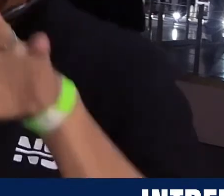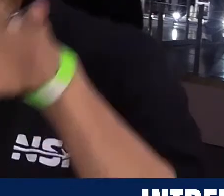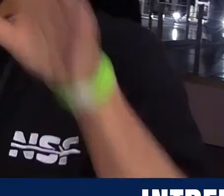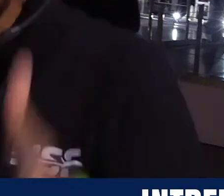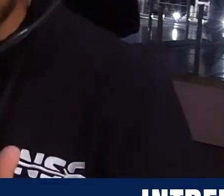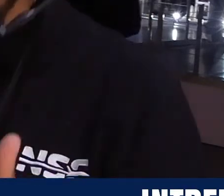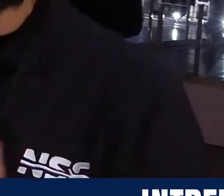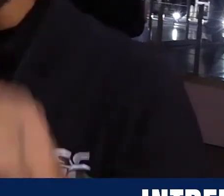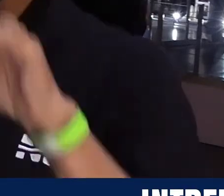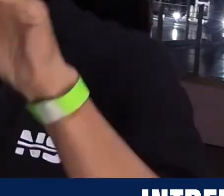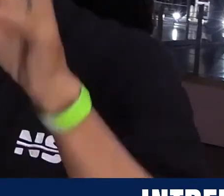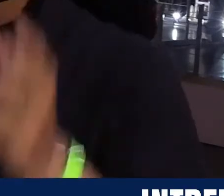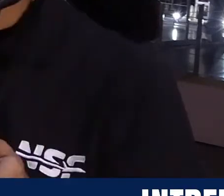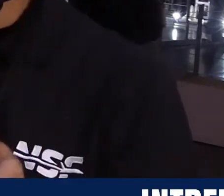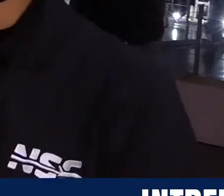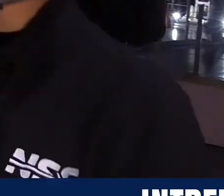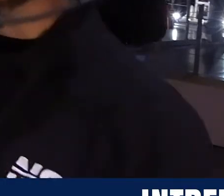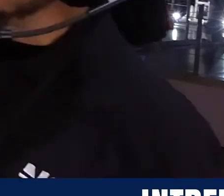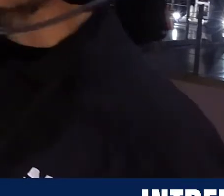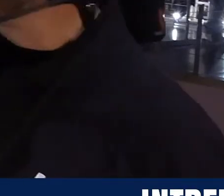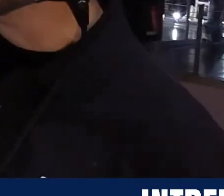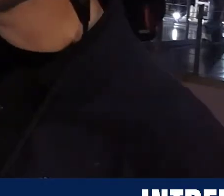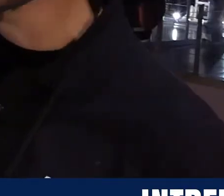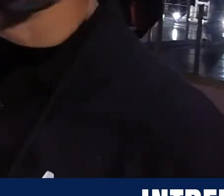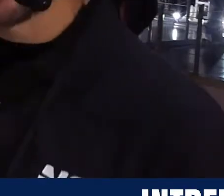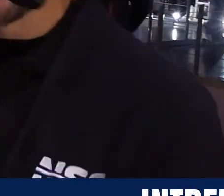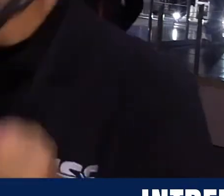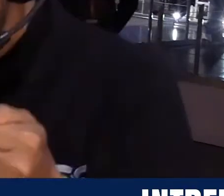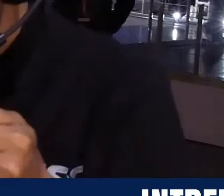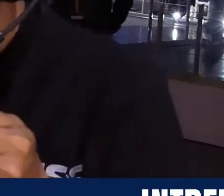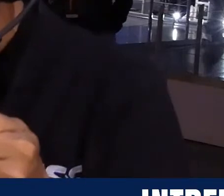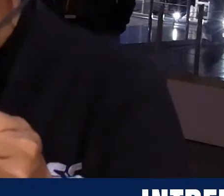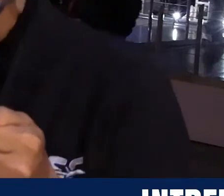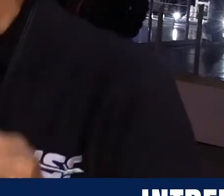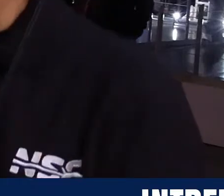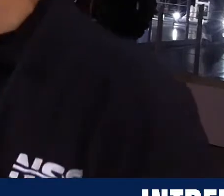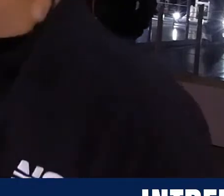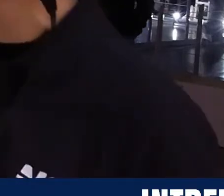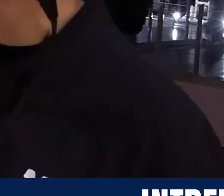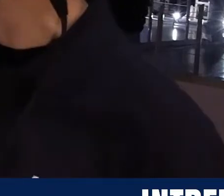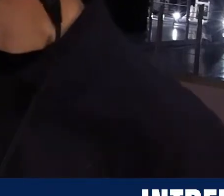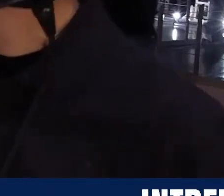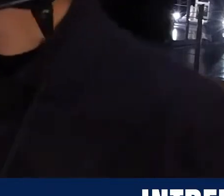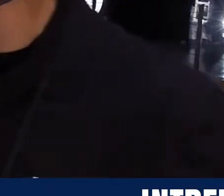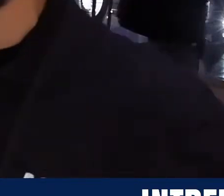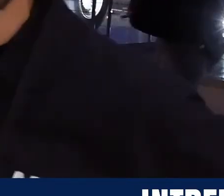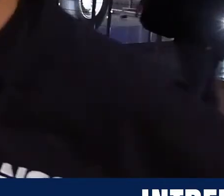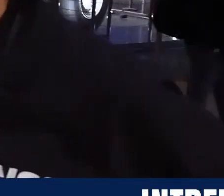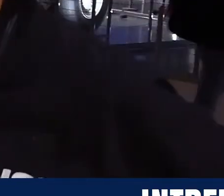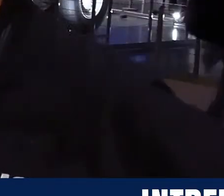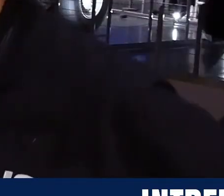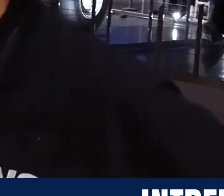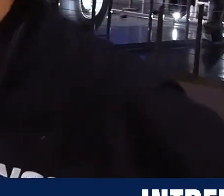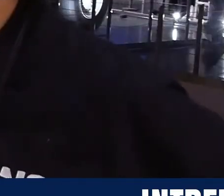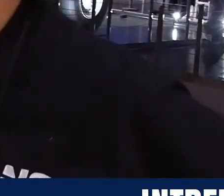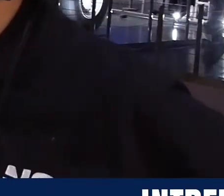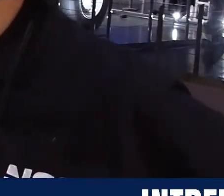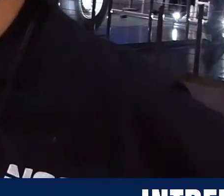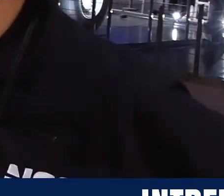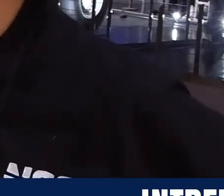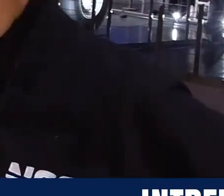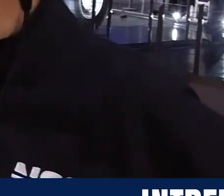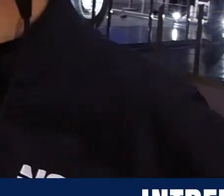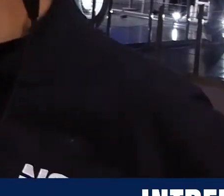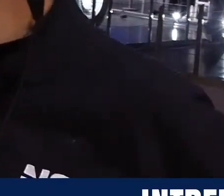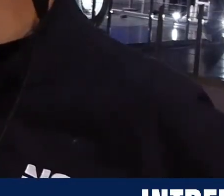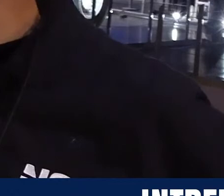there's like a little door with a little window and a little plaque next to it, and Or you you can can look see out the outside, secret window, and you can see the... It's the Gemini capsule Yeah. being recovered.